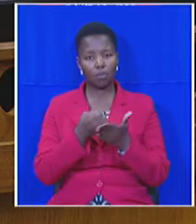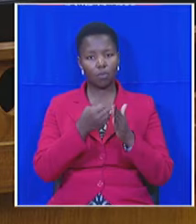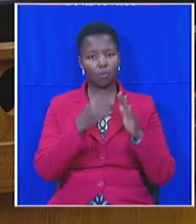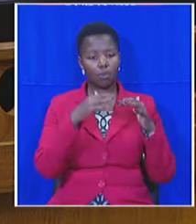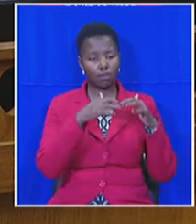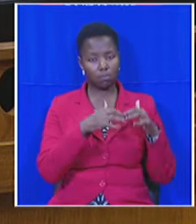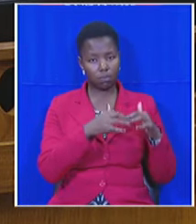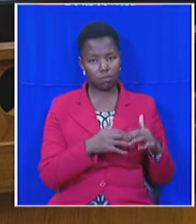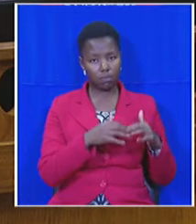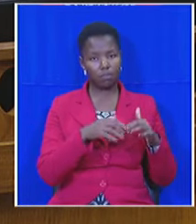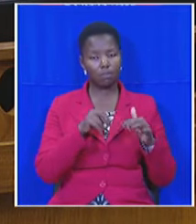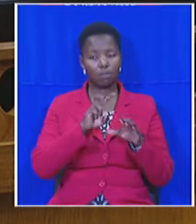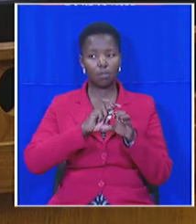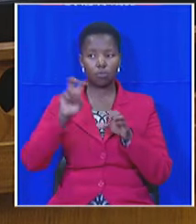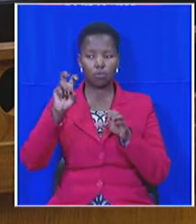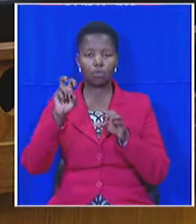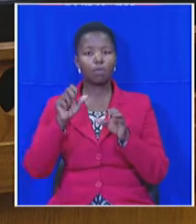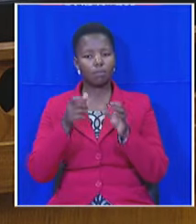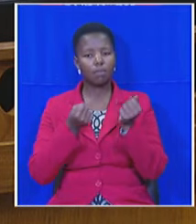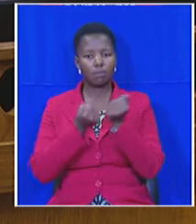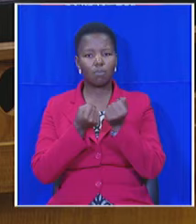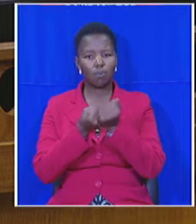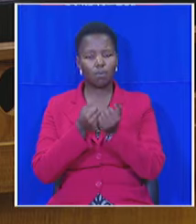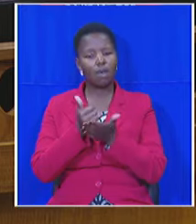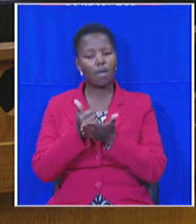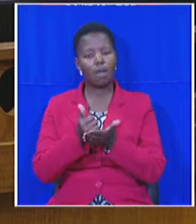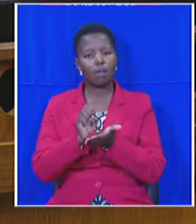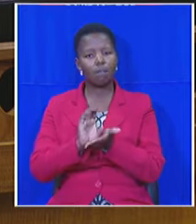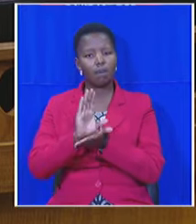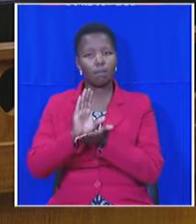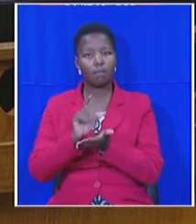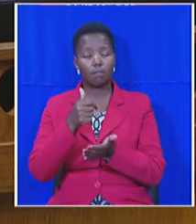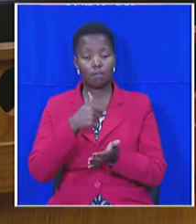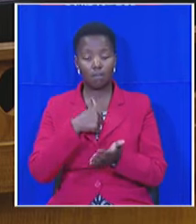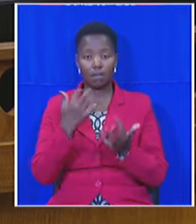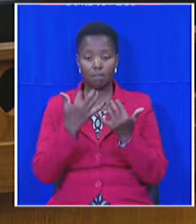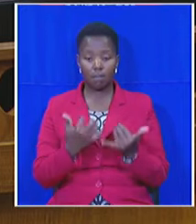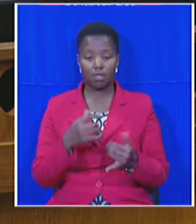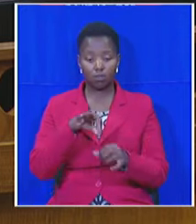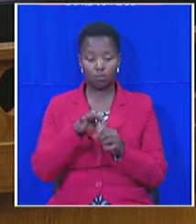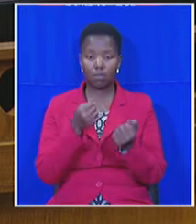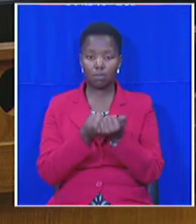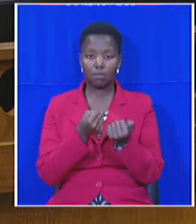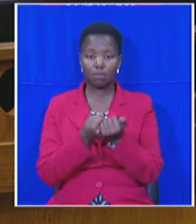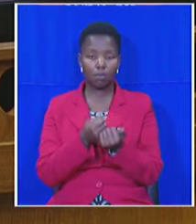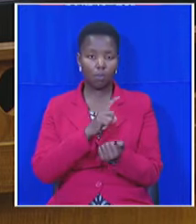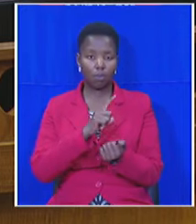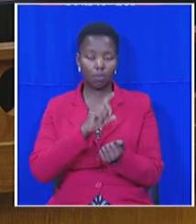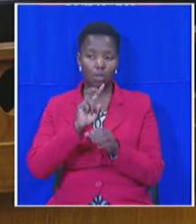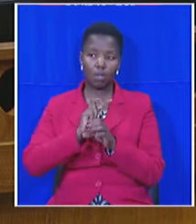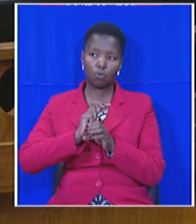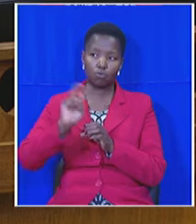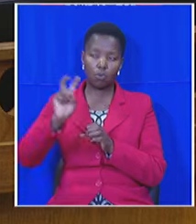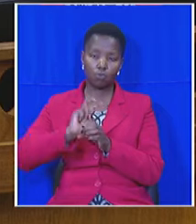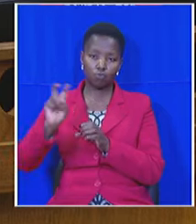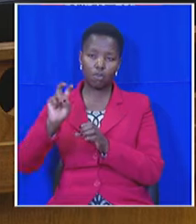only major industry bucking the trend. Therefore, Madam Chair, the DA supports this budget vote because we believe that tourism has the ability